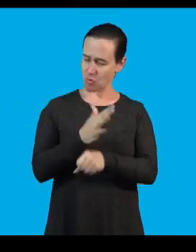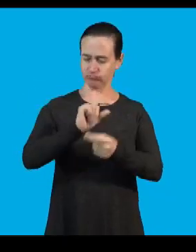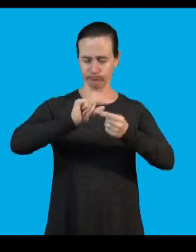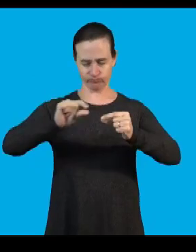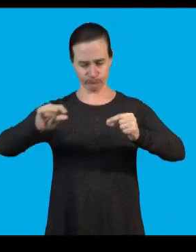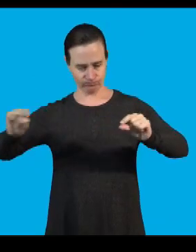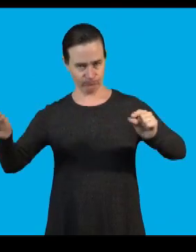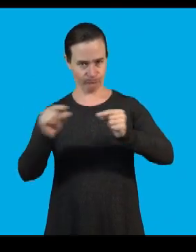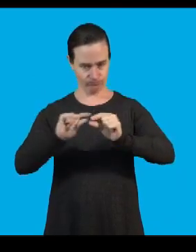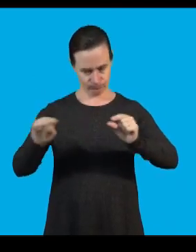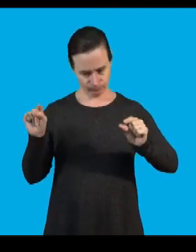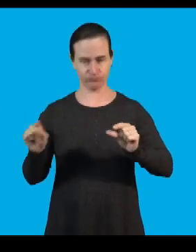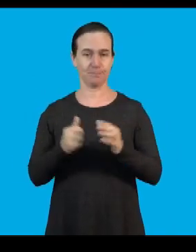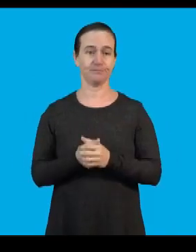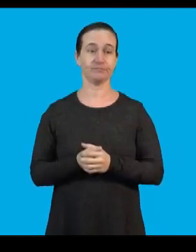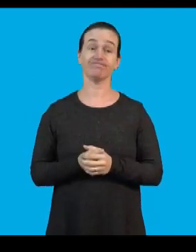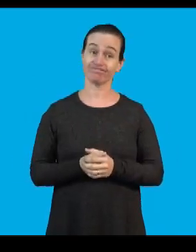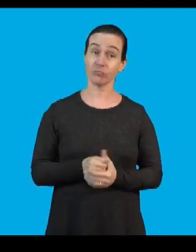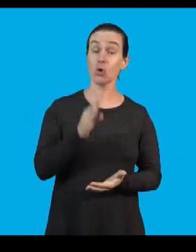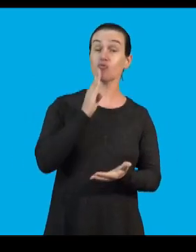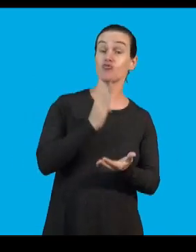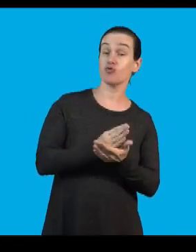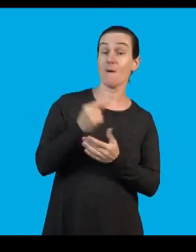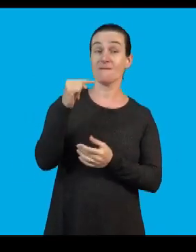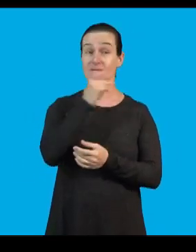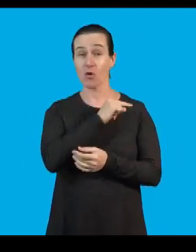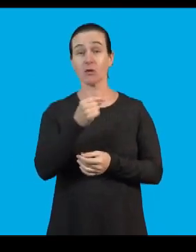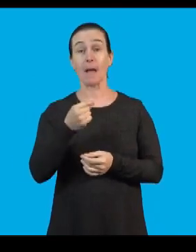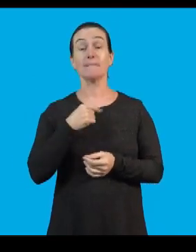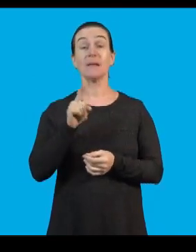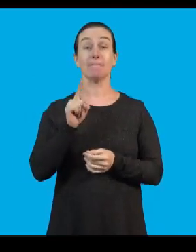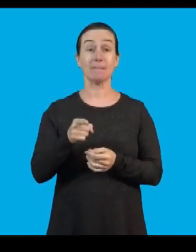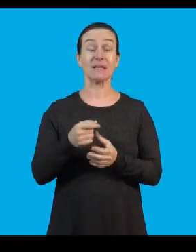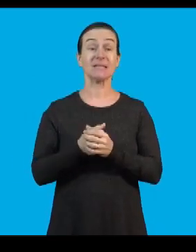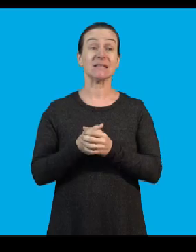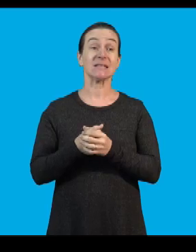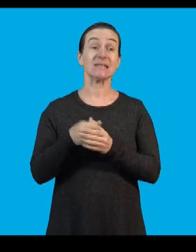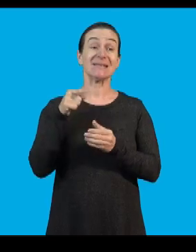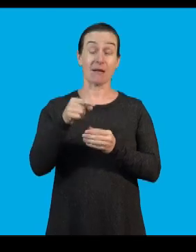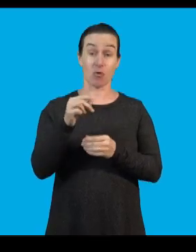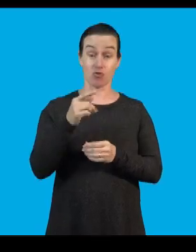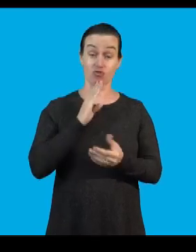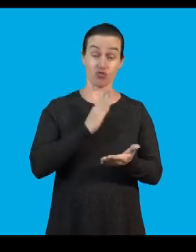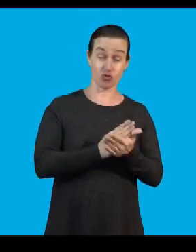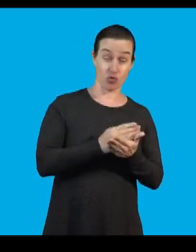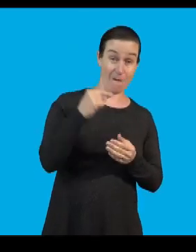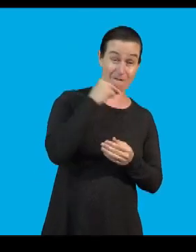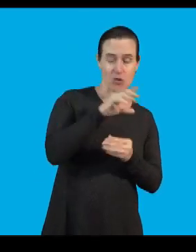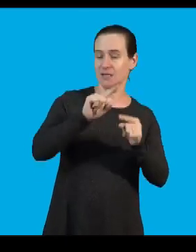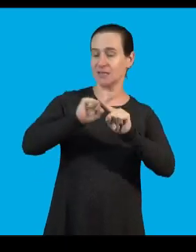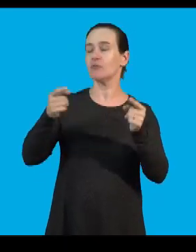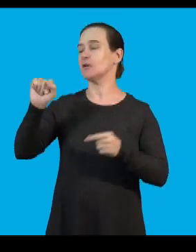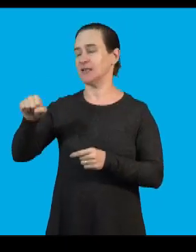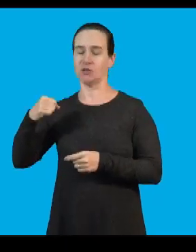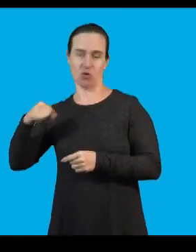well. Your true and false questions do not share similarities with a yes and no question, all right? You are going